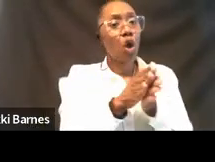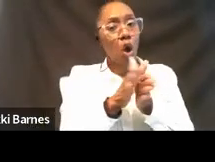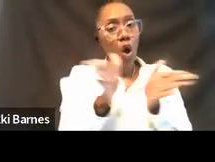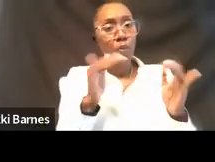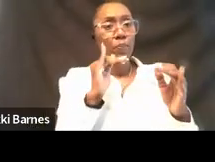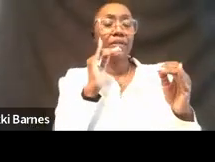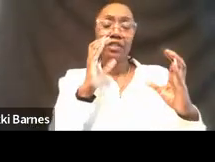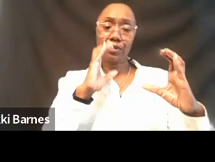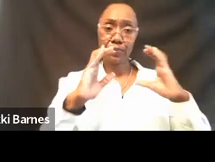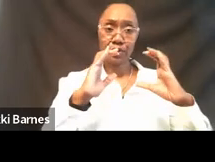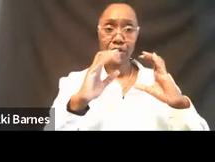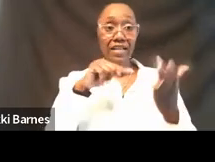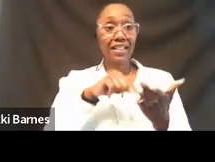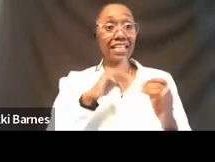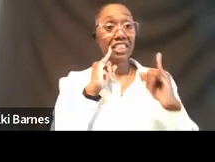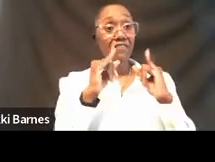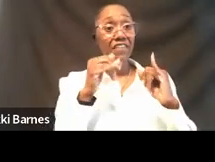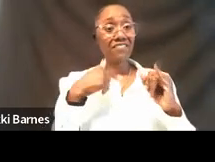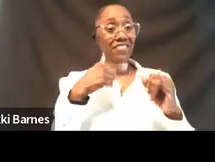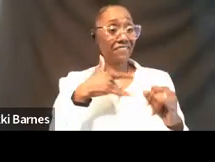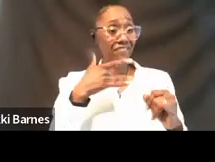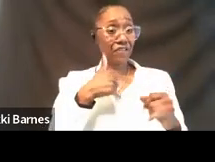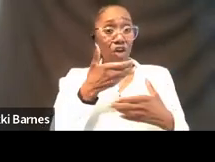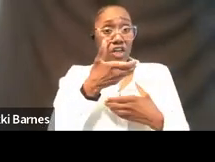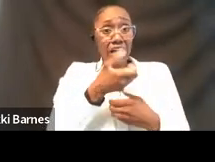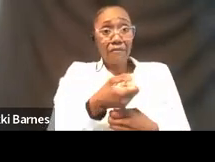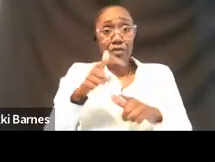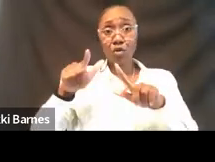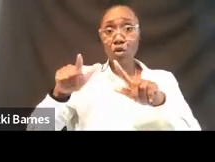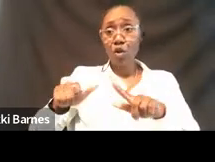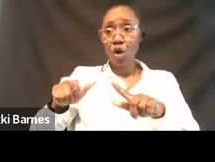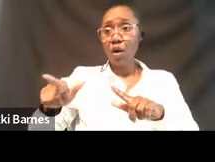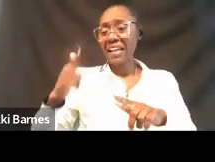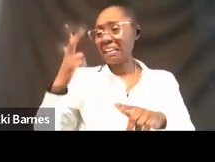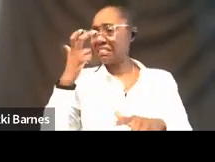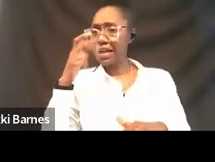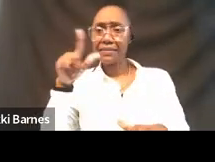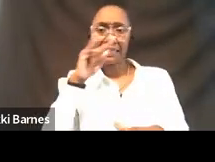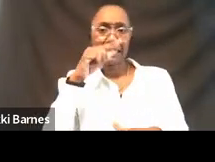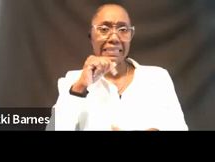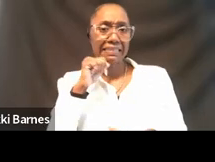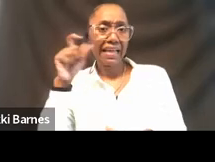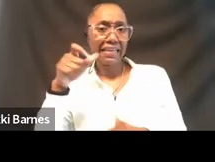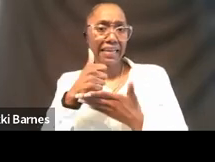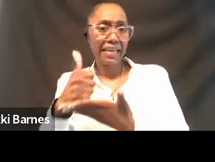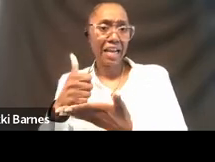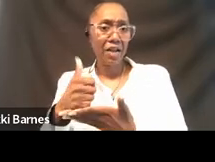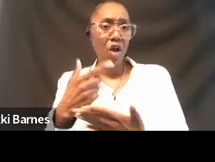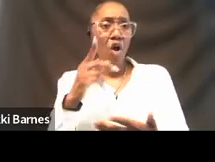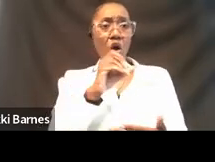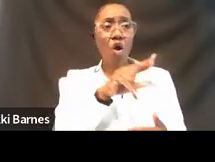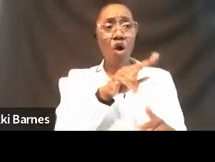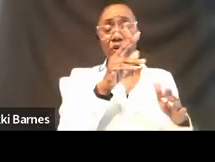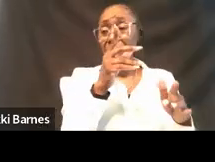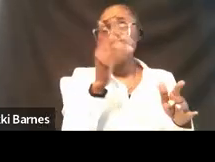is best used when confidence is low and the families doubt if their child even needs help, or if the desire is low and the families aren't even sure that they want